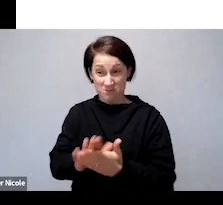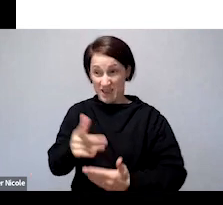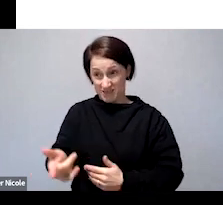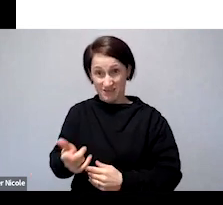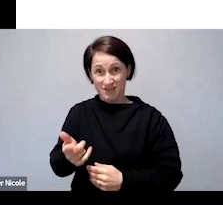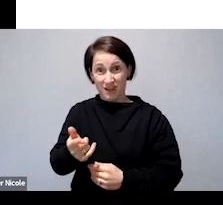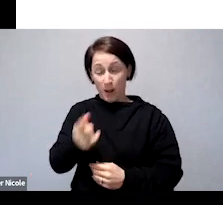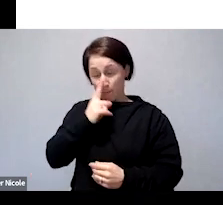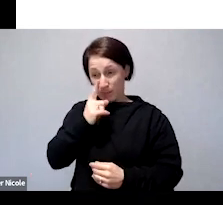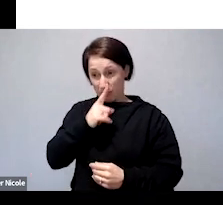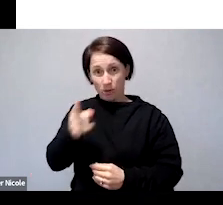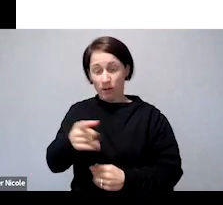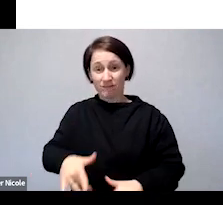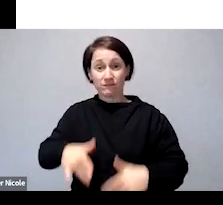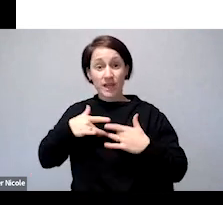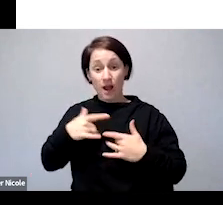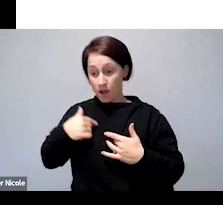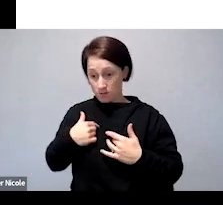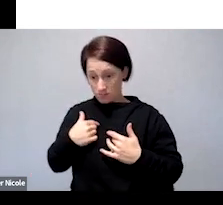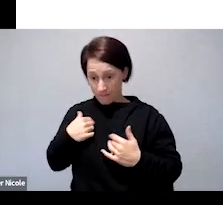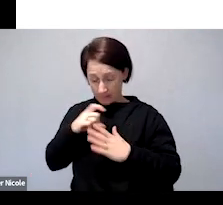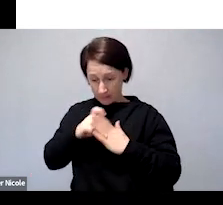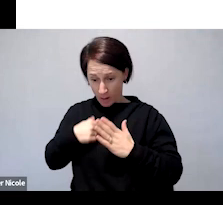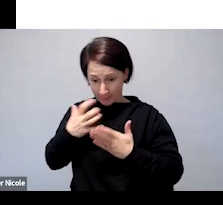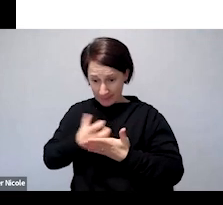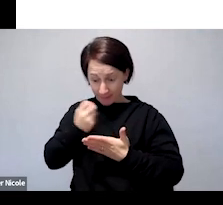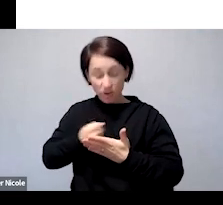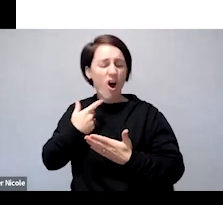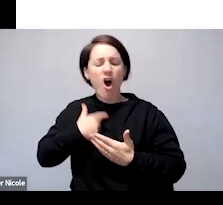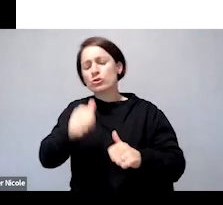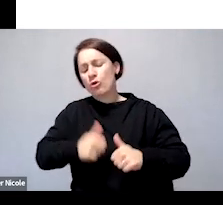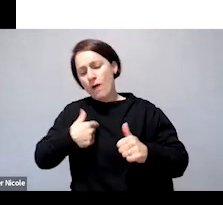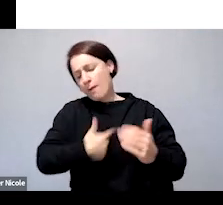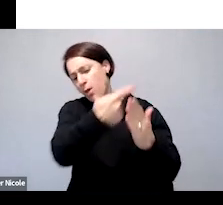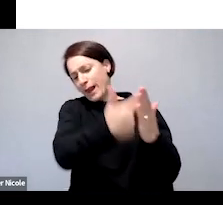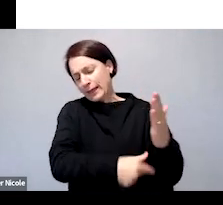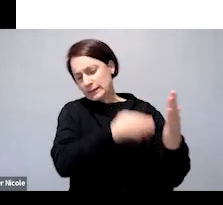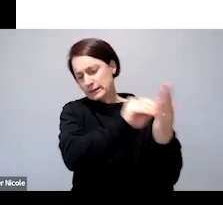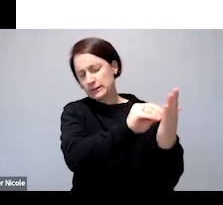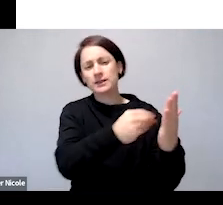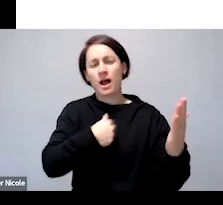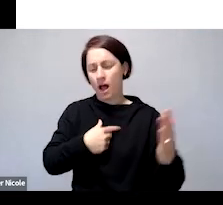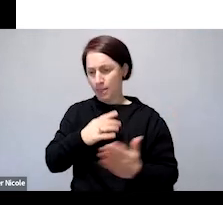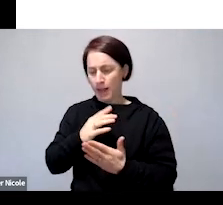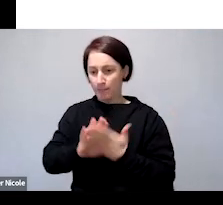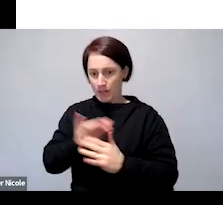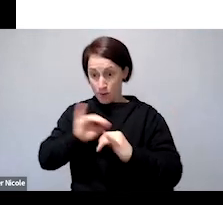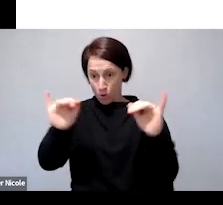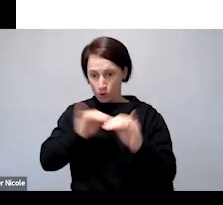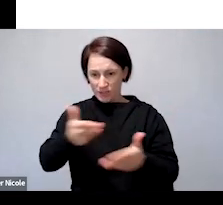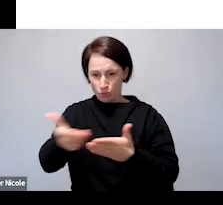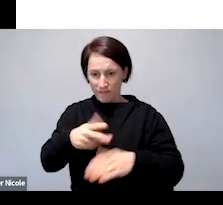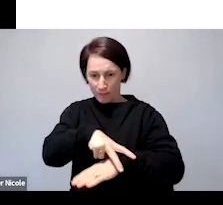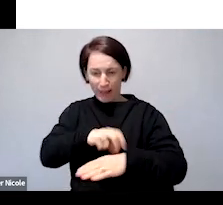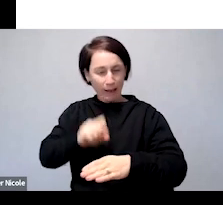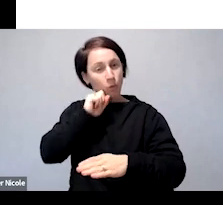sense of security as well for people with disability. If they think they're on a register and they think that emergency services or police will be